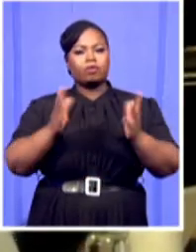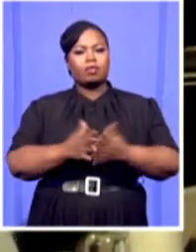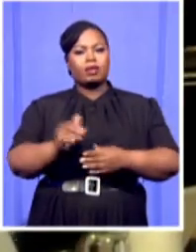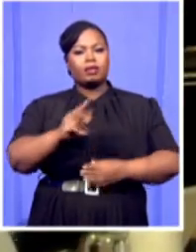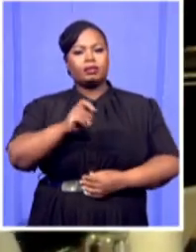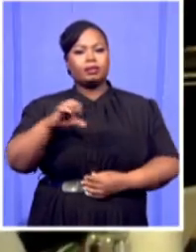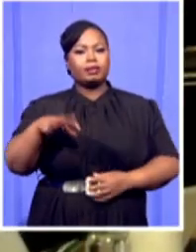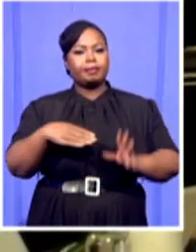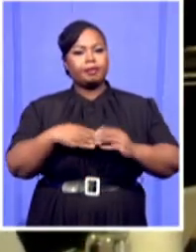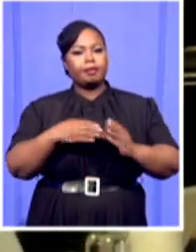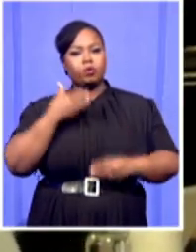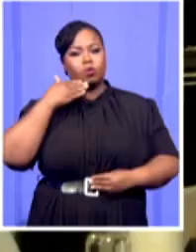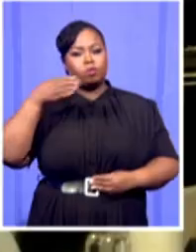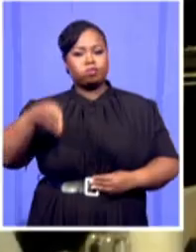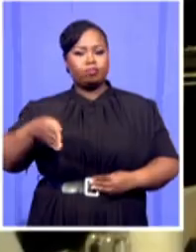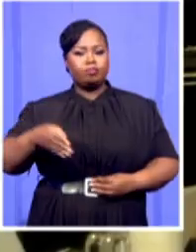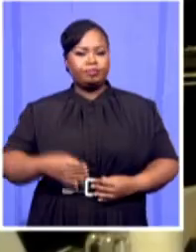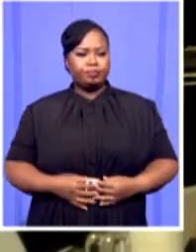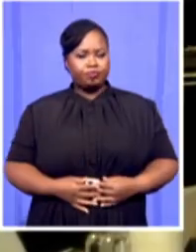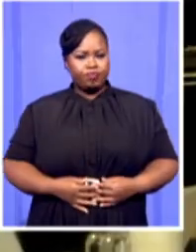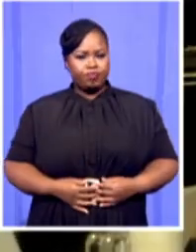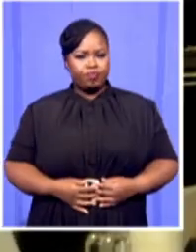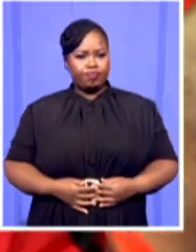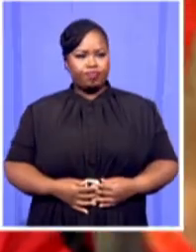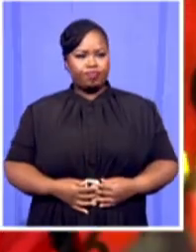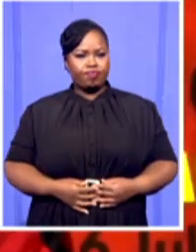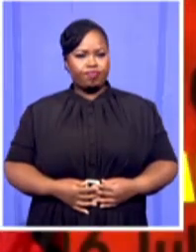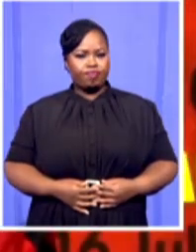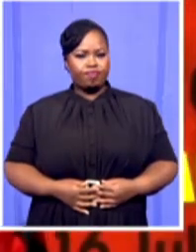members present.